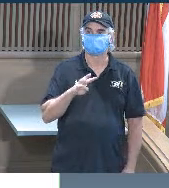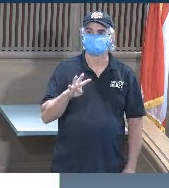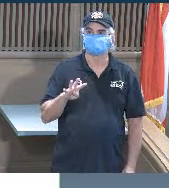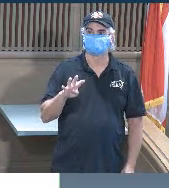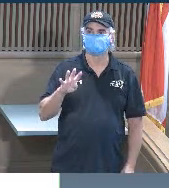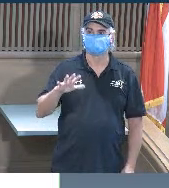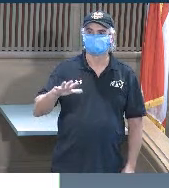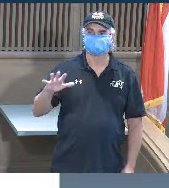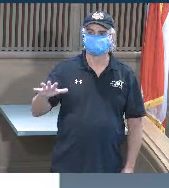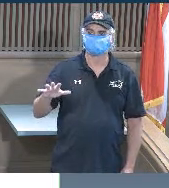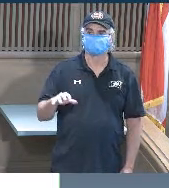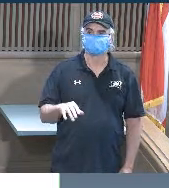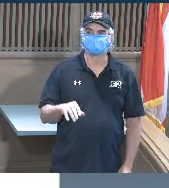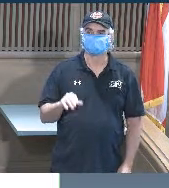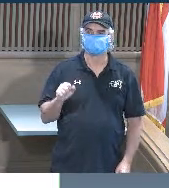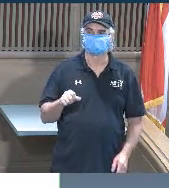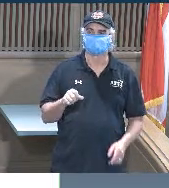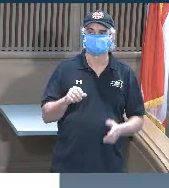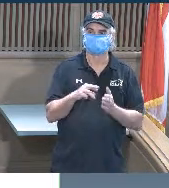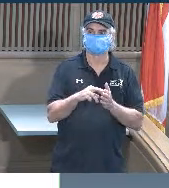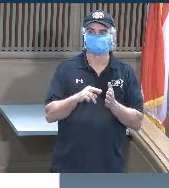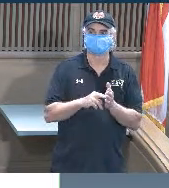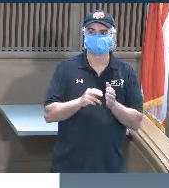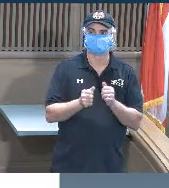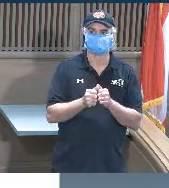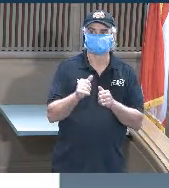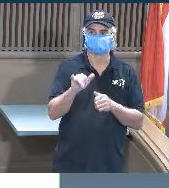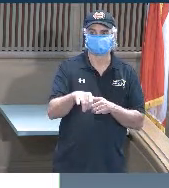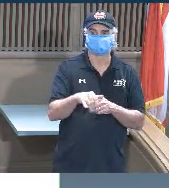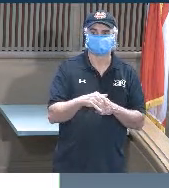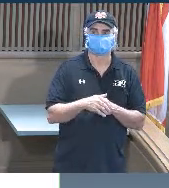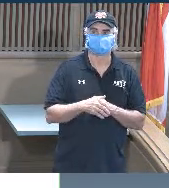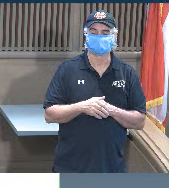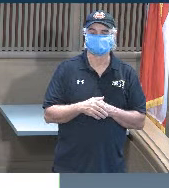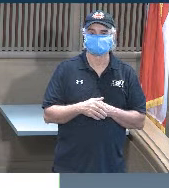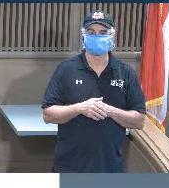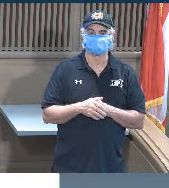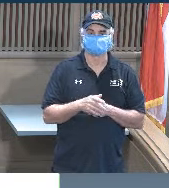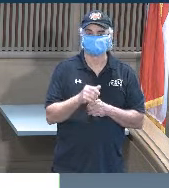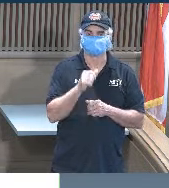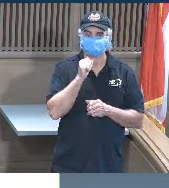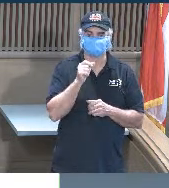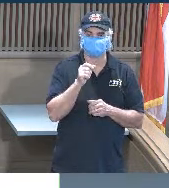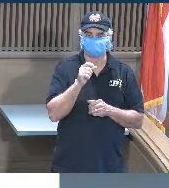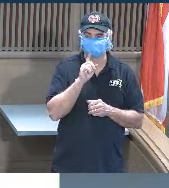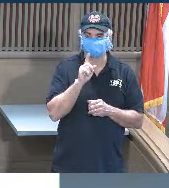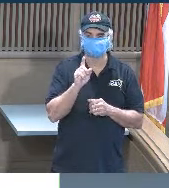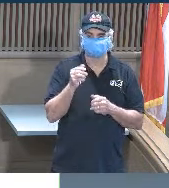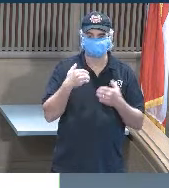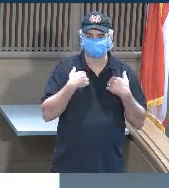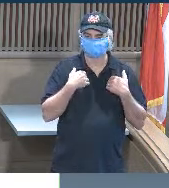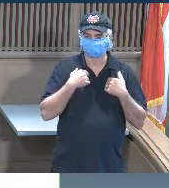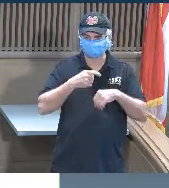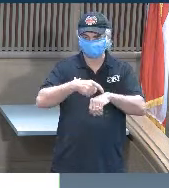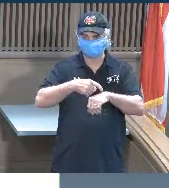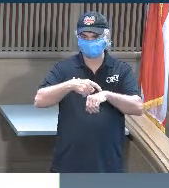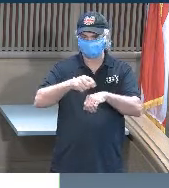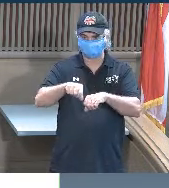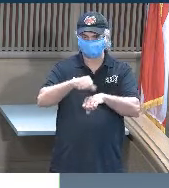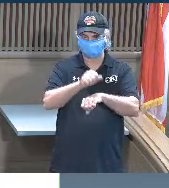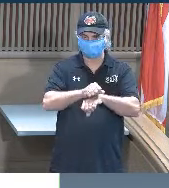844-778-2455, and you can pre-register. Once you do that, you don't actually have an appointment, but